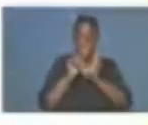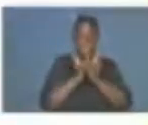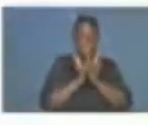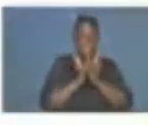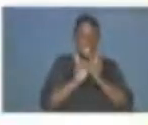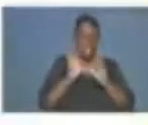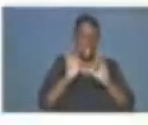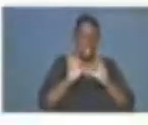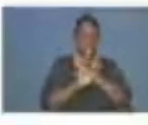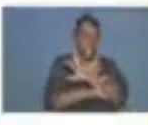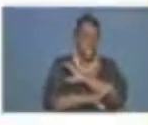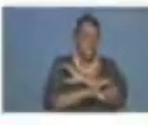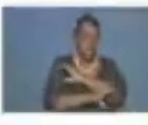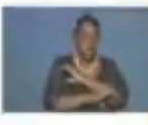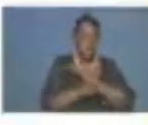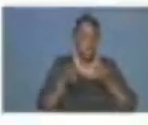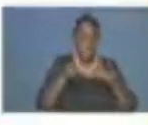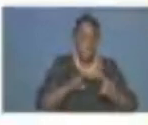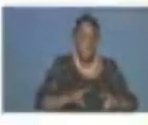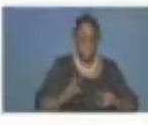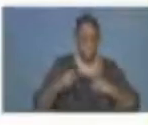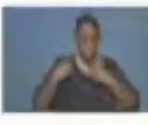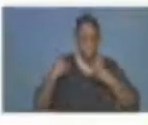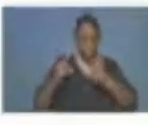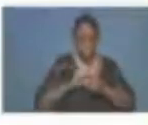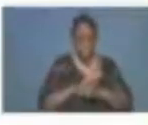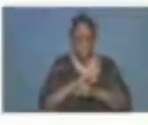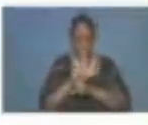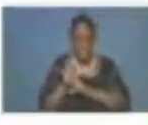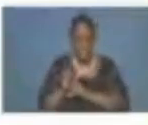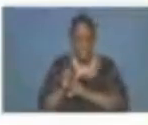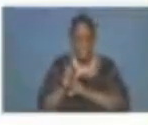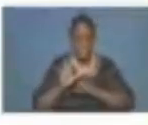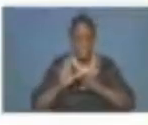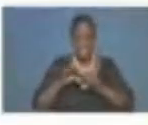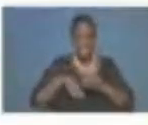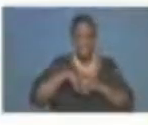countries would have pursued in the midst of the pandemic and getting out of the pandemic.